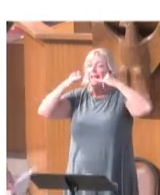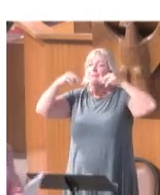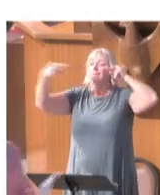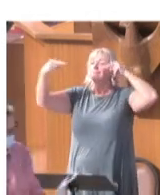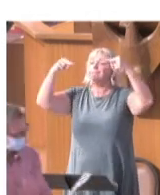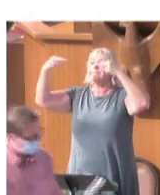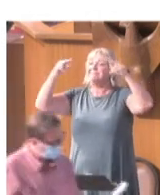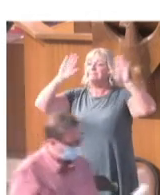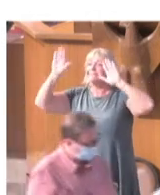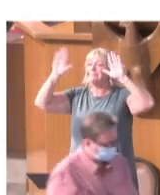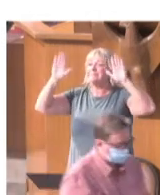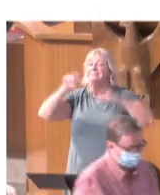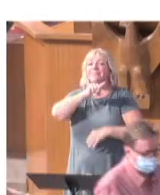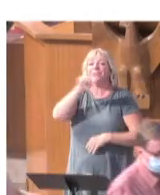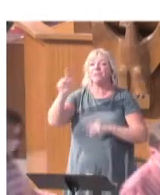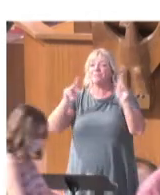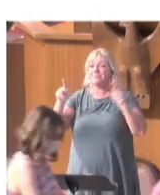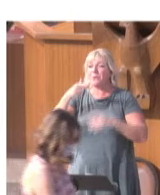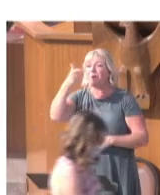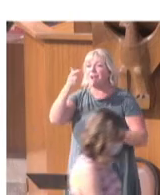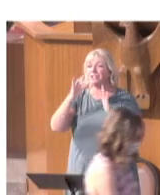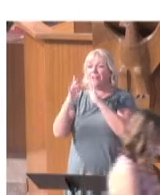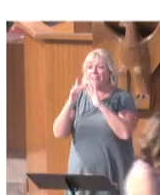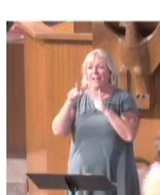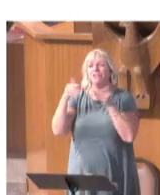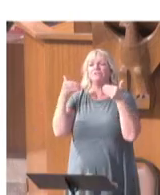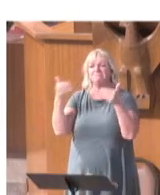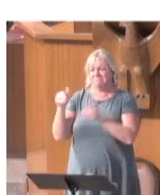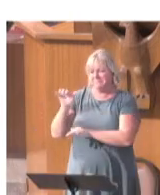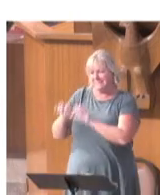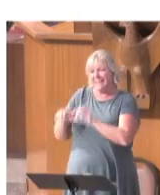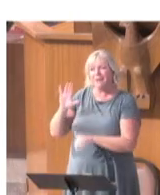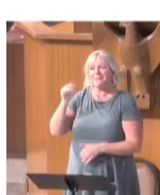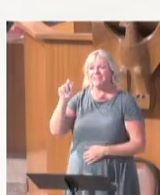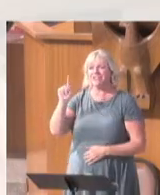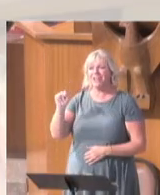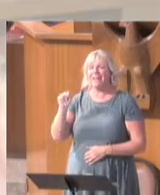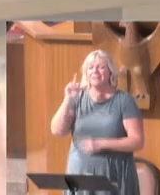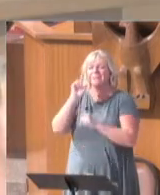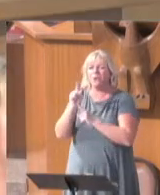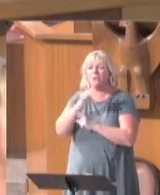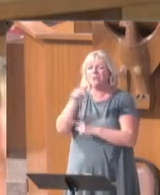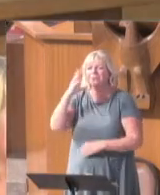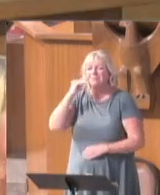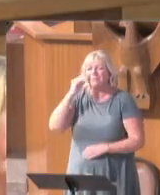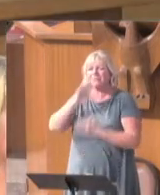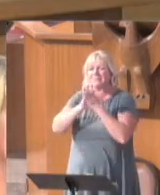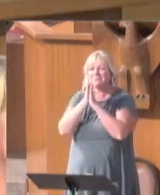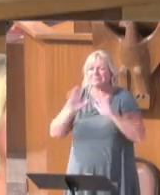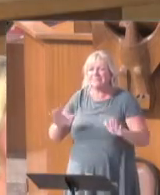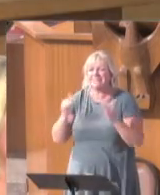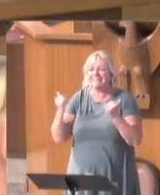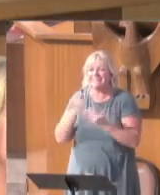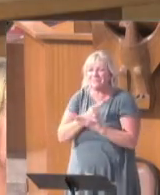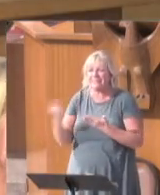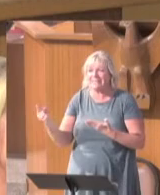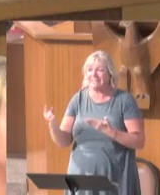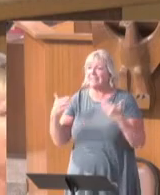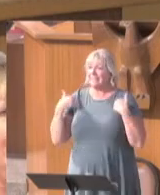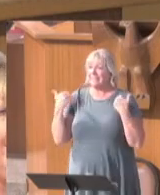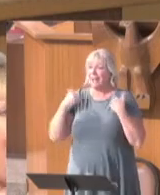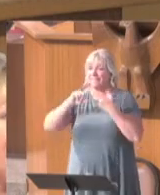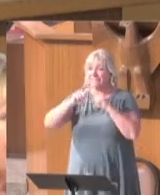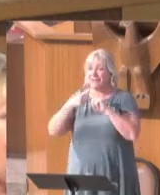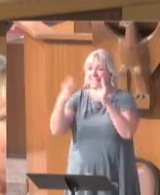If you're watching online, we invite you to type in the chat a moment where you found peace this week, and we invite all of our young friends to